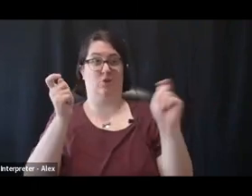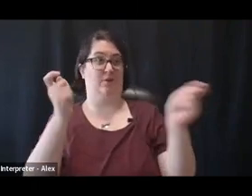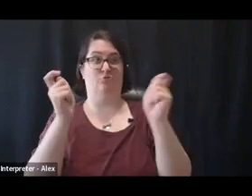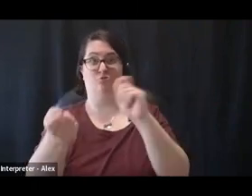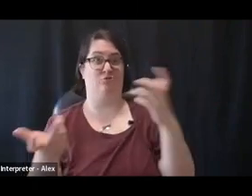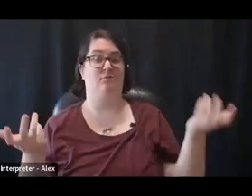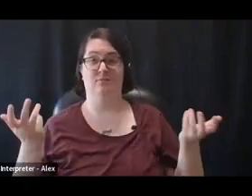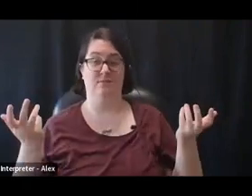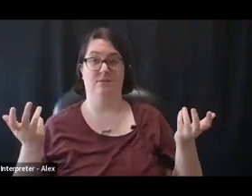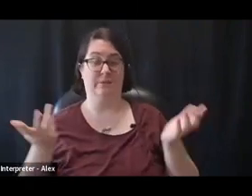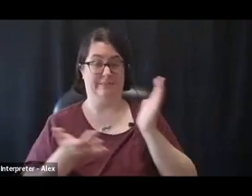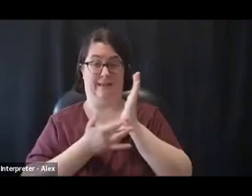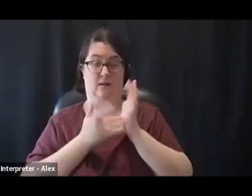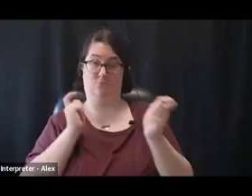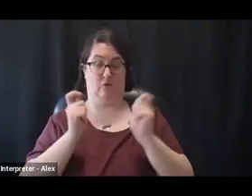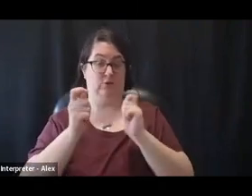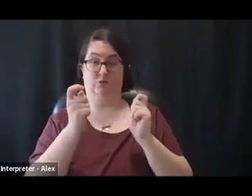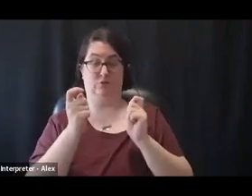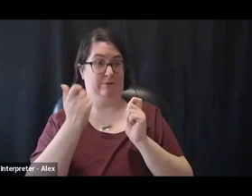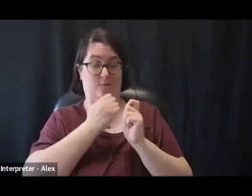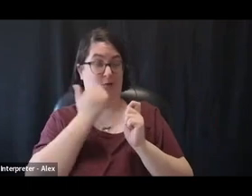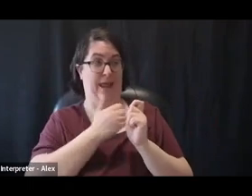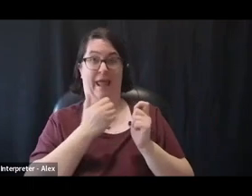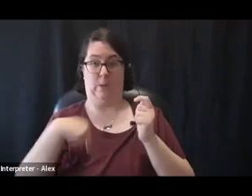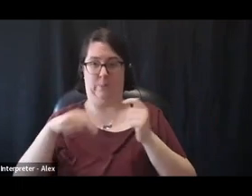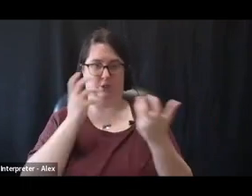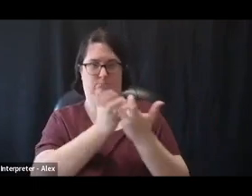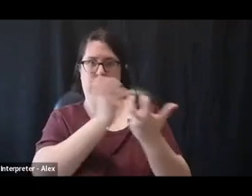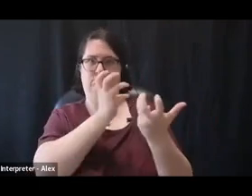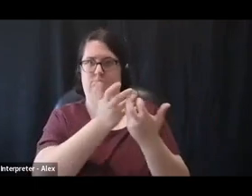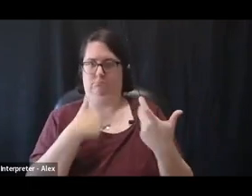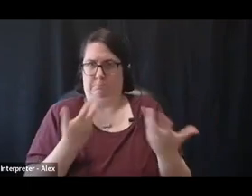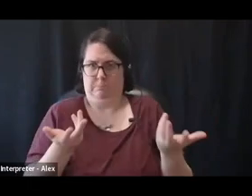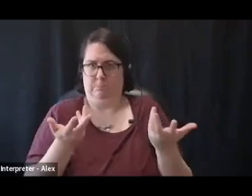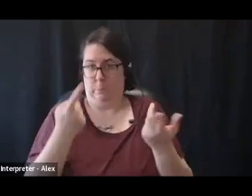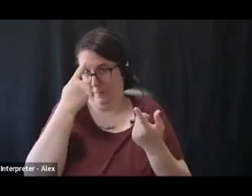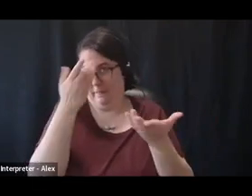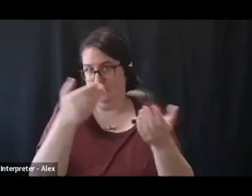landscape, right? Where technology is changing and we need to adapt.